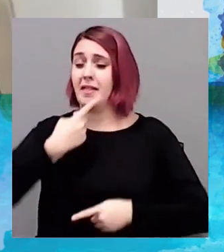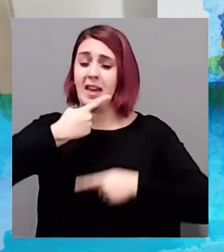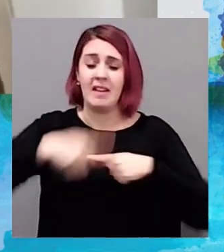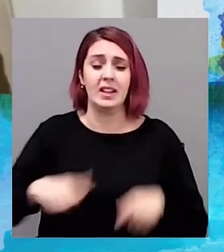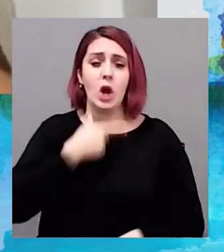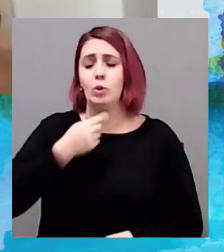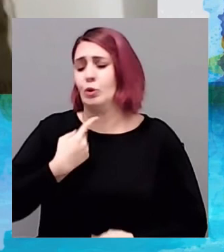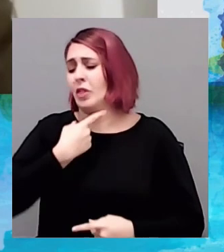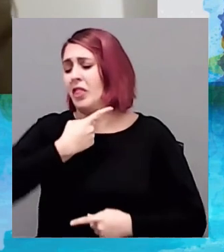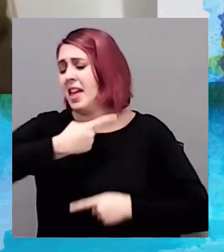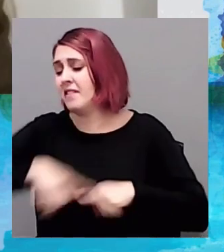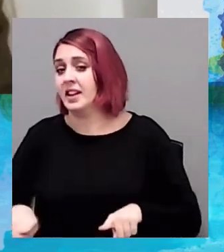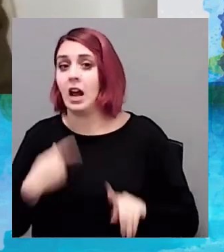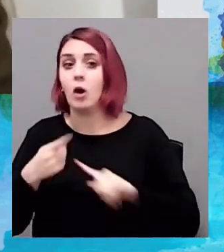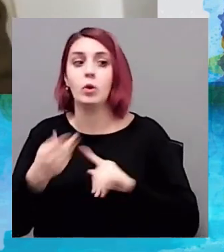There are people